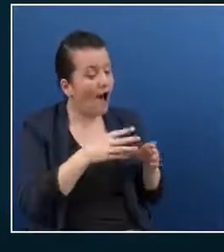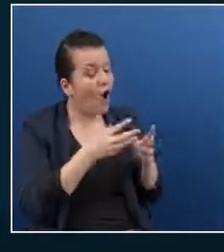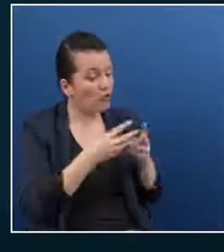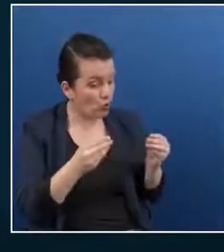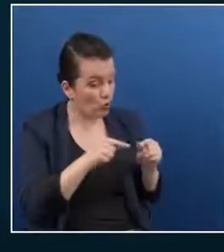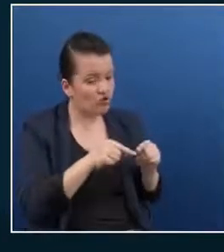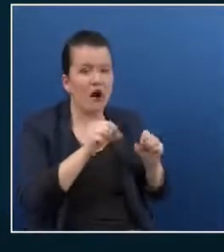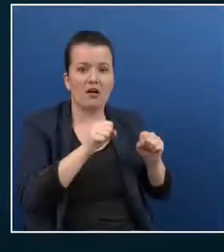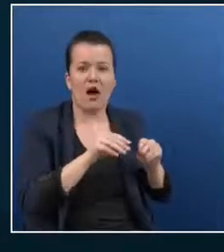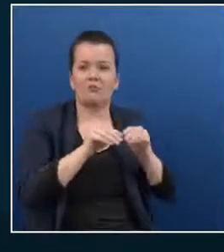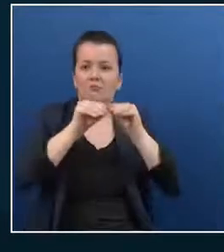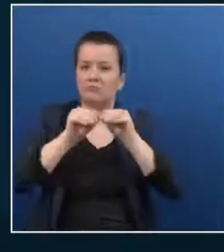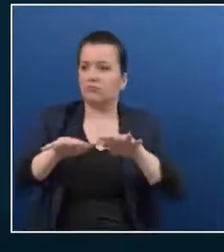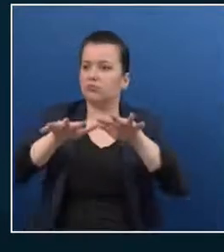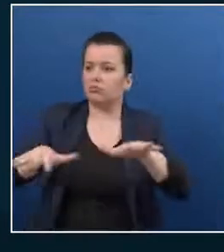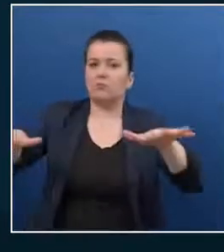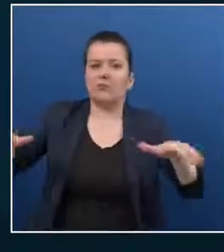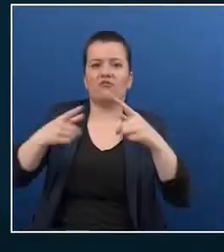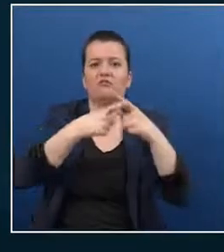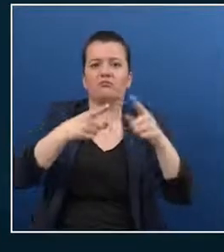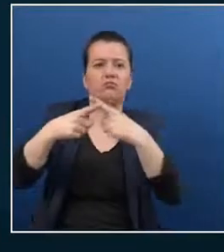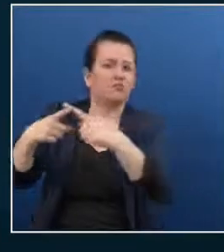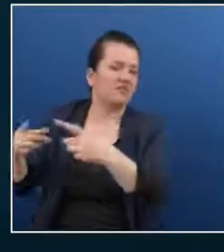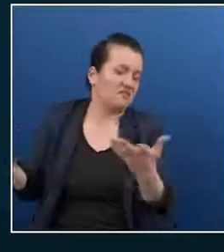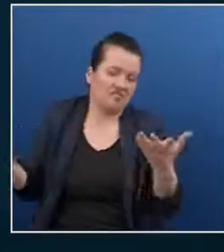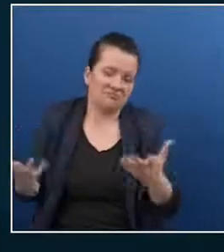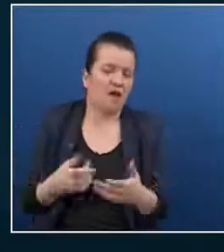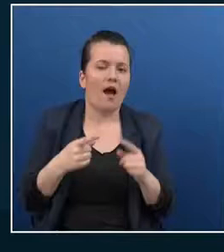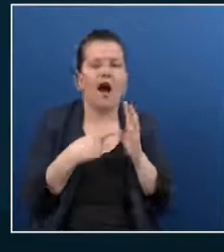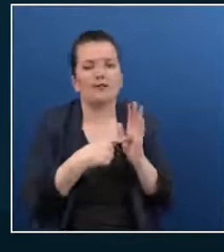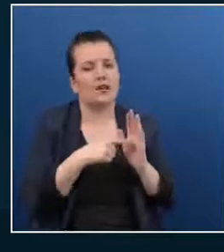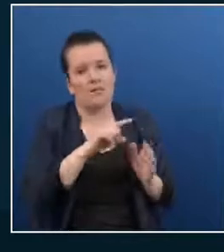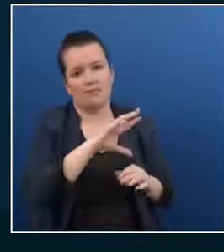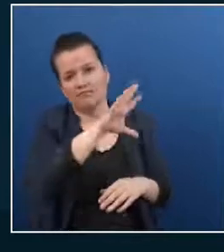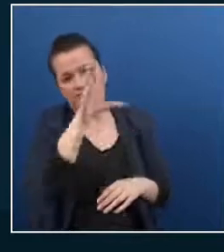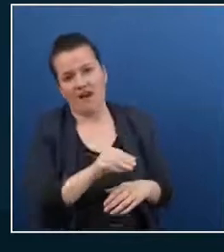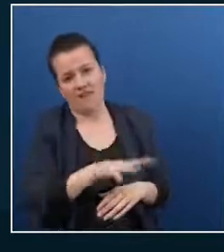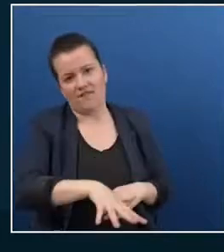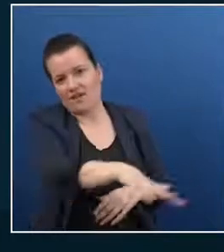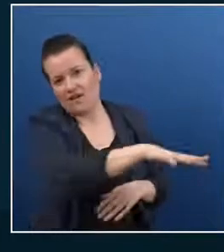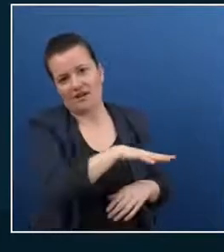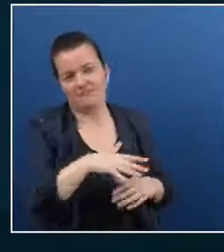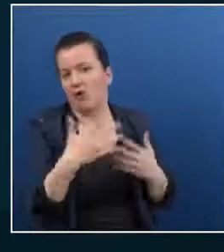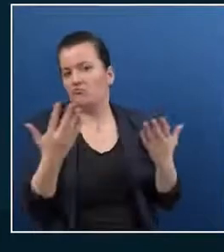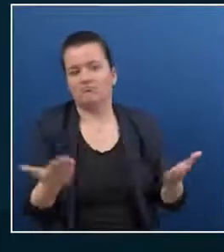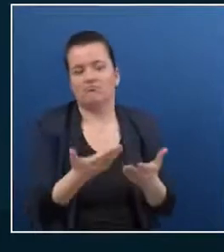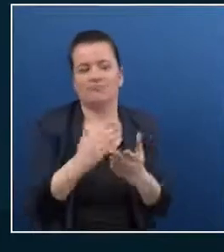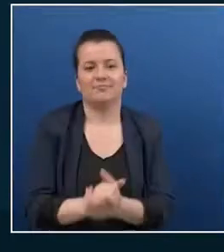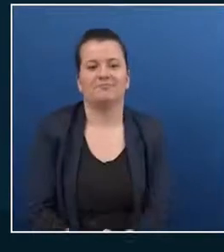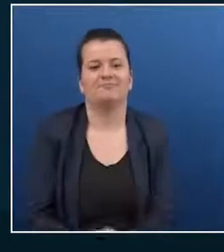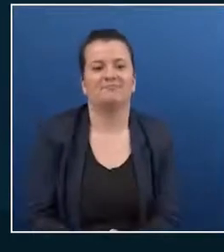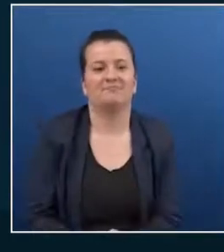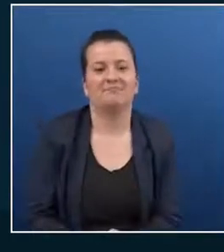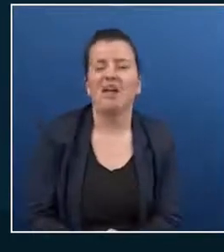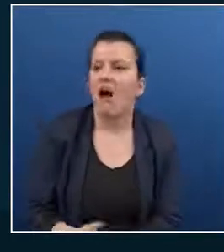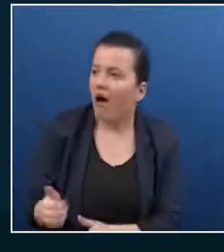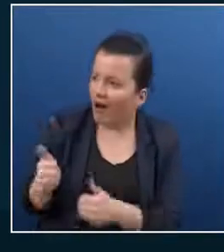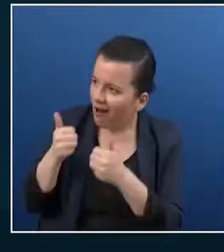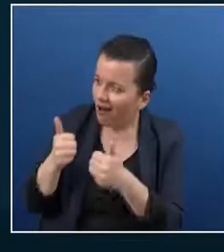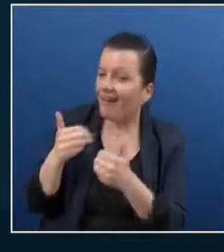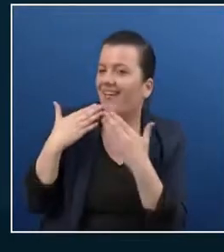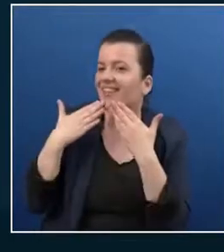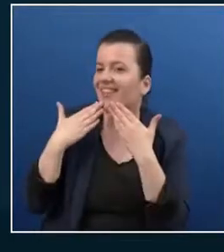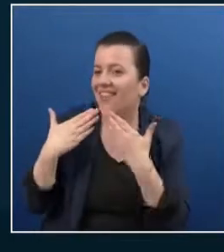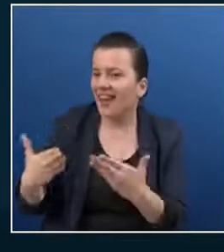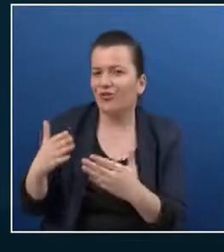sustainability story, like you're talking about. Awesome. So thank you so very much for